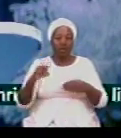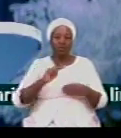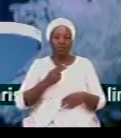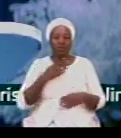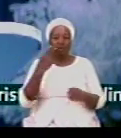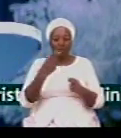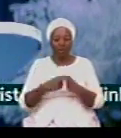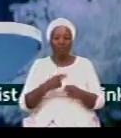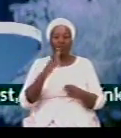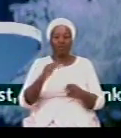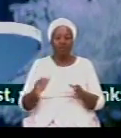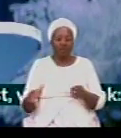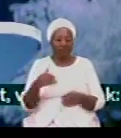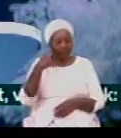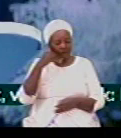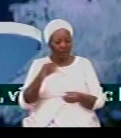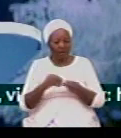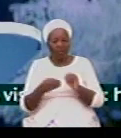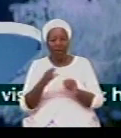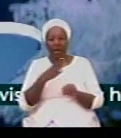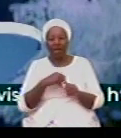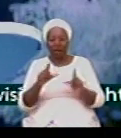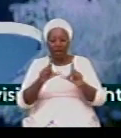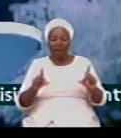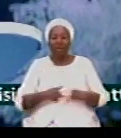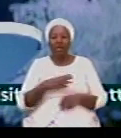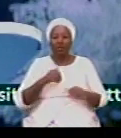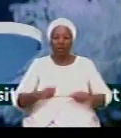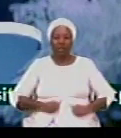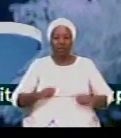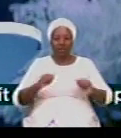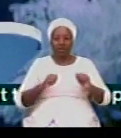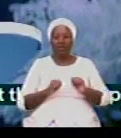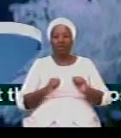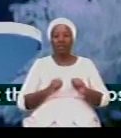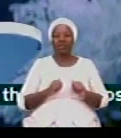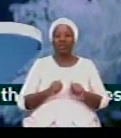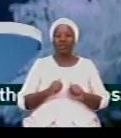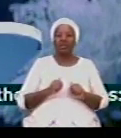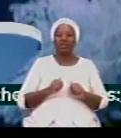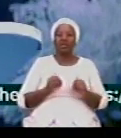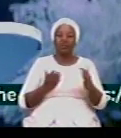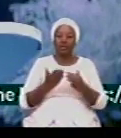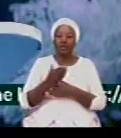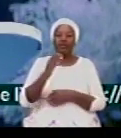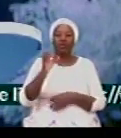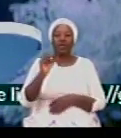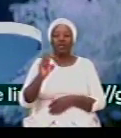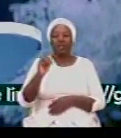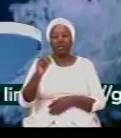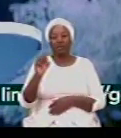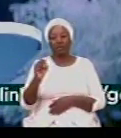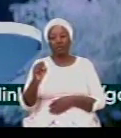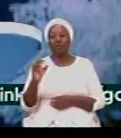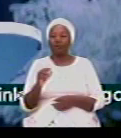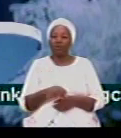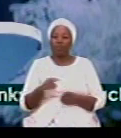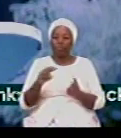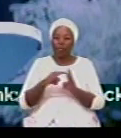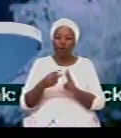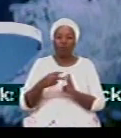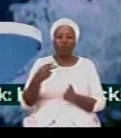address through SMS or WhatsApp message to this